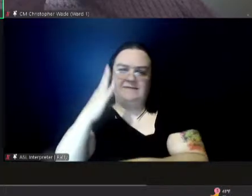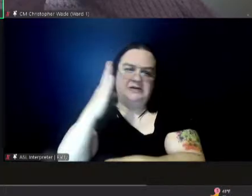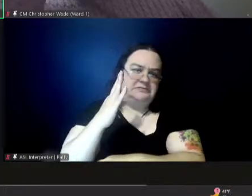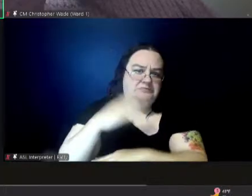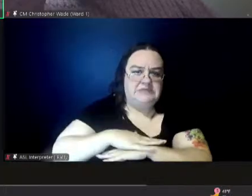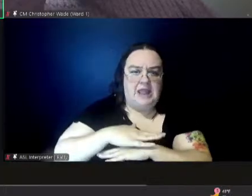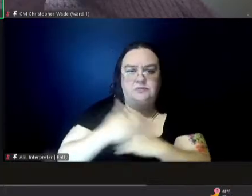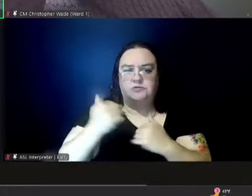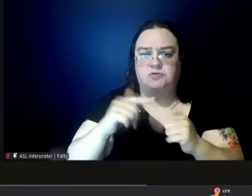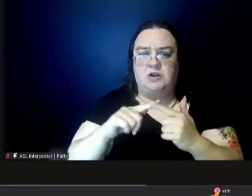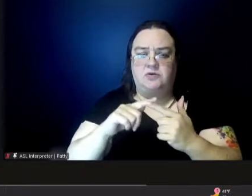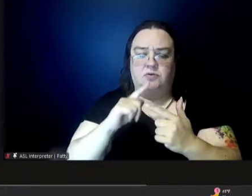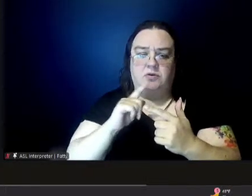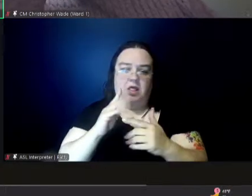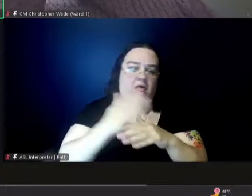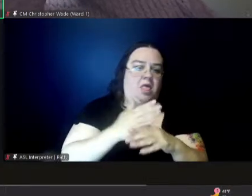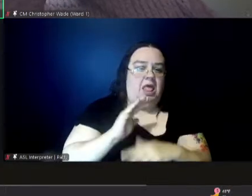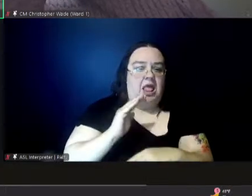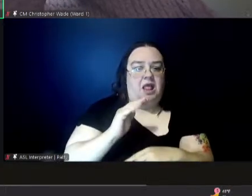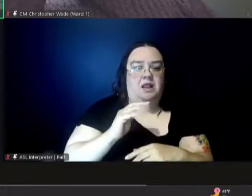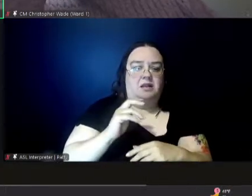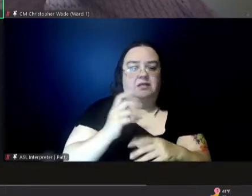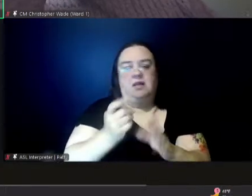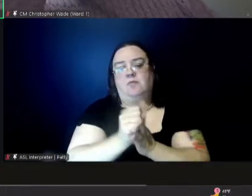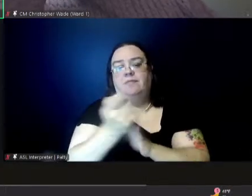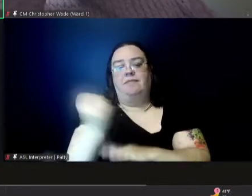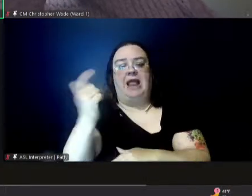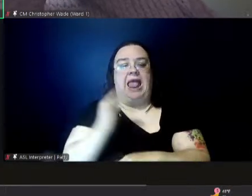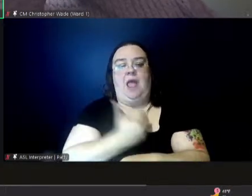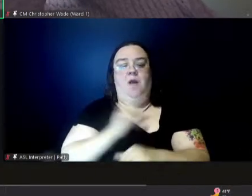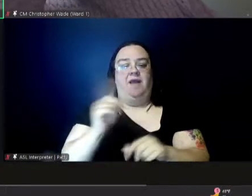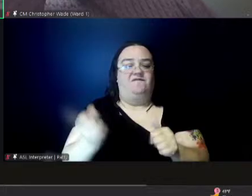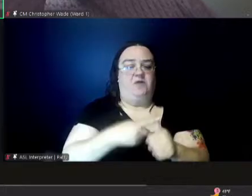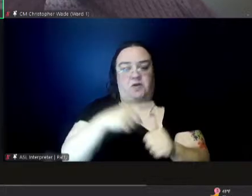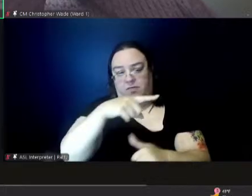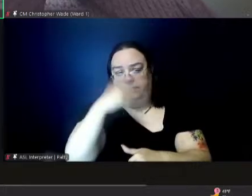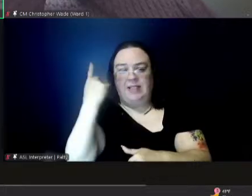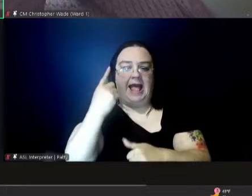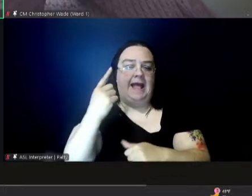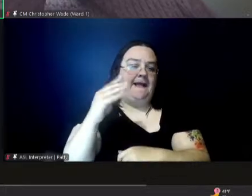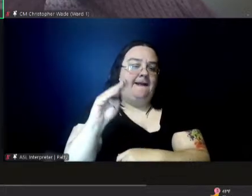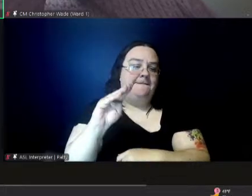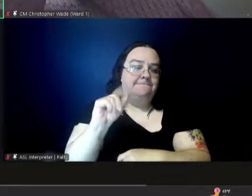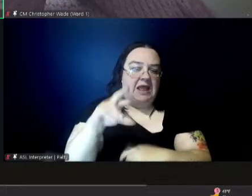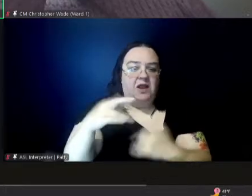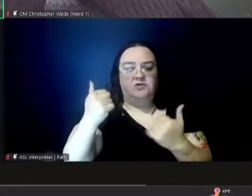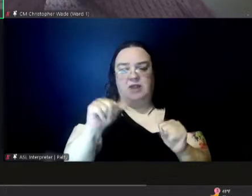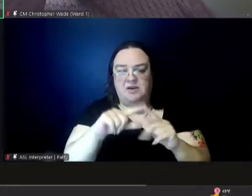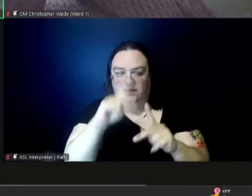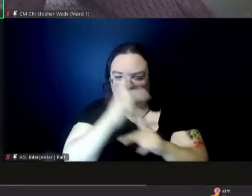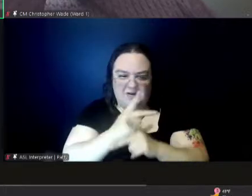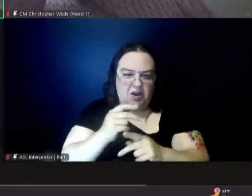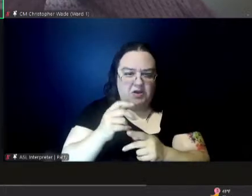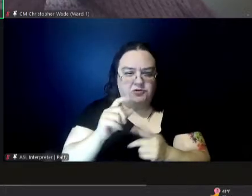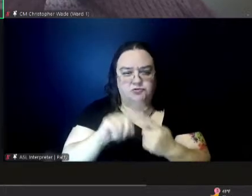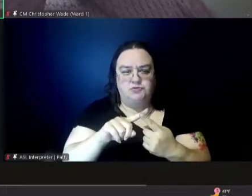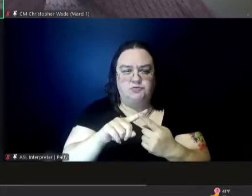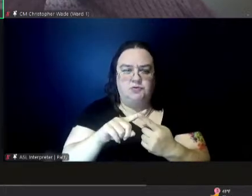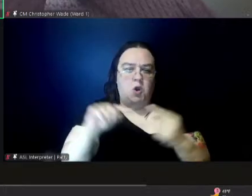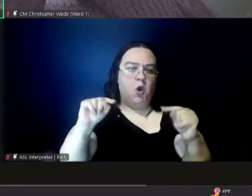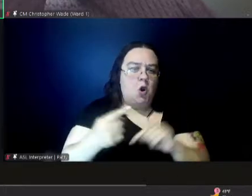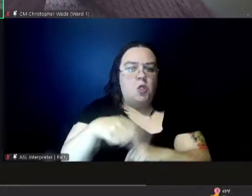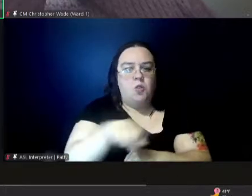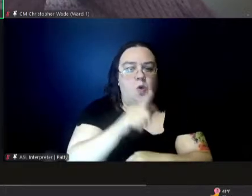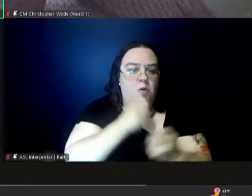black mayor and finding ways to drag down those who support her. I do not address this issue for the ones who illegally